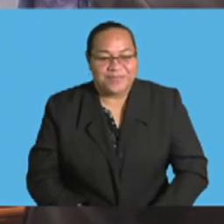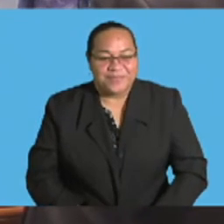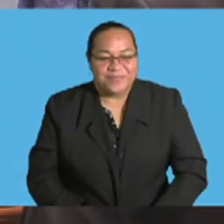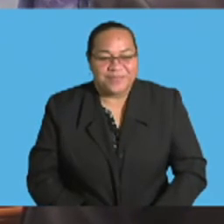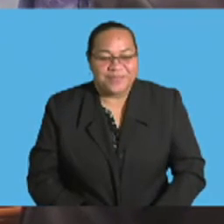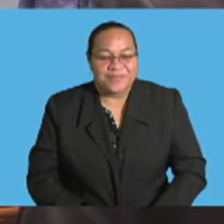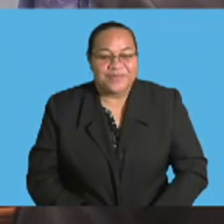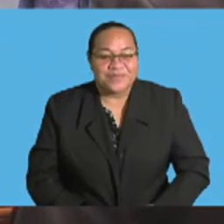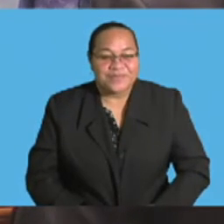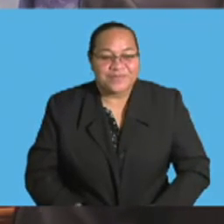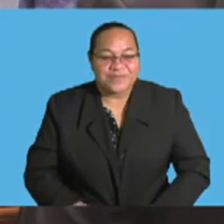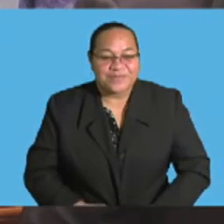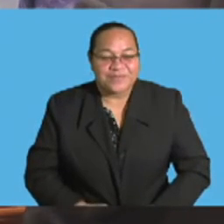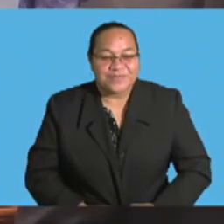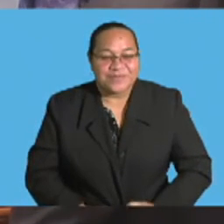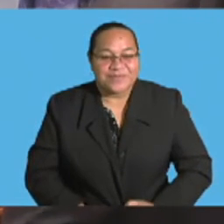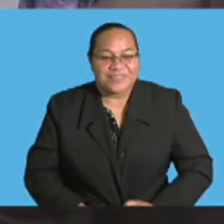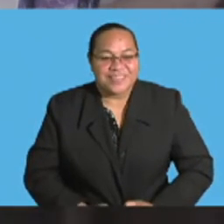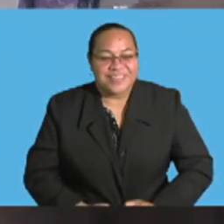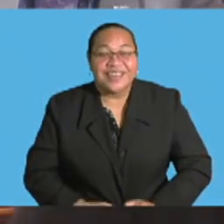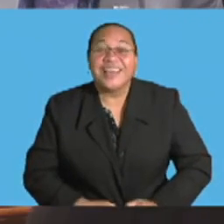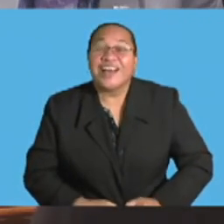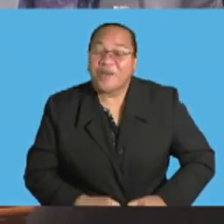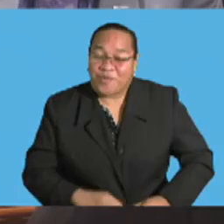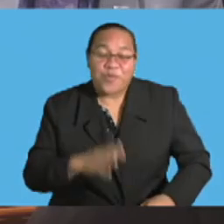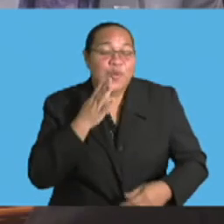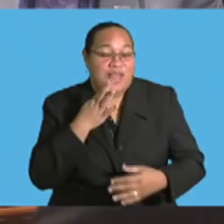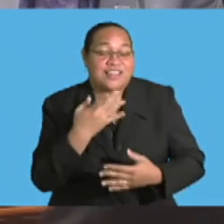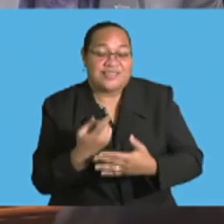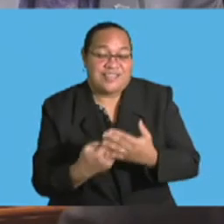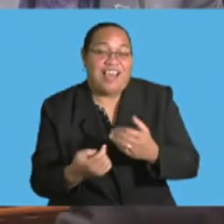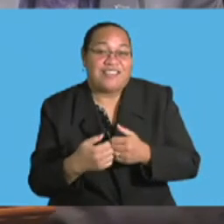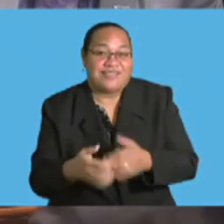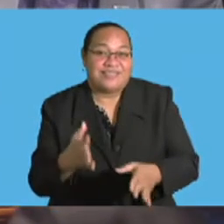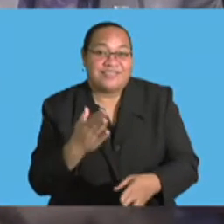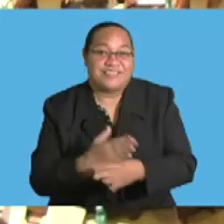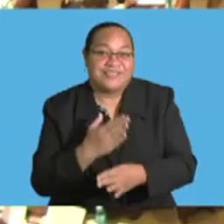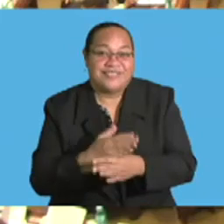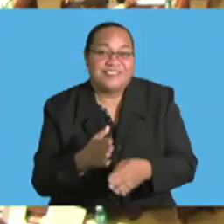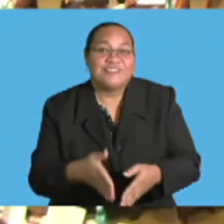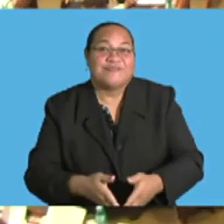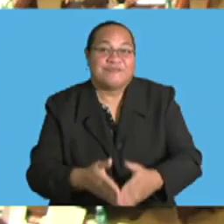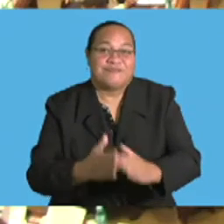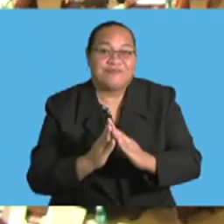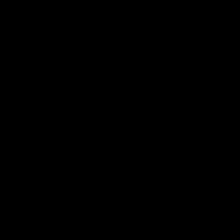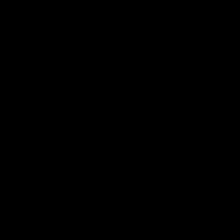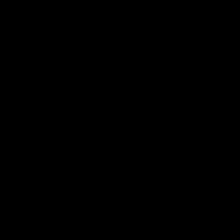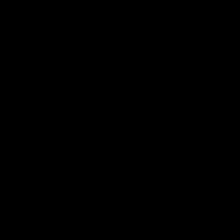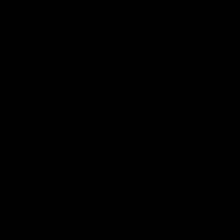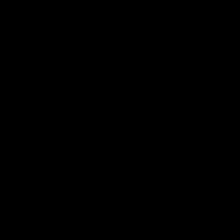under construction and, of course, completed as well. Mr. Speaker. Thank